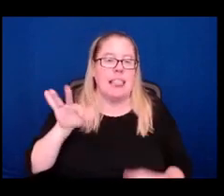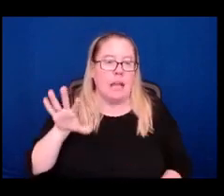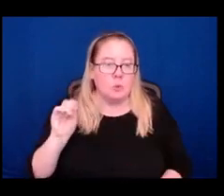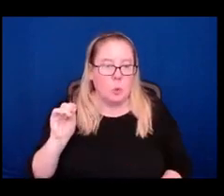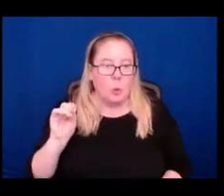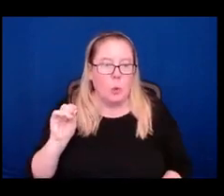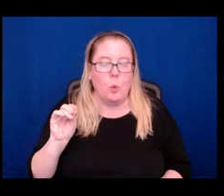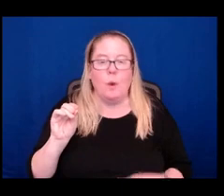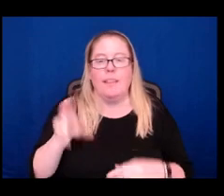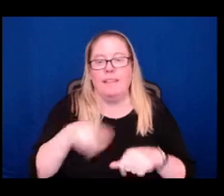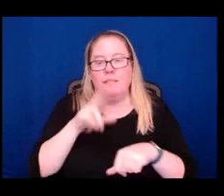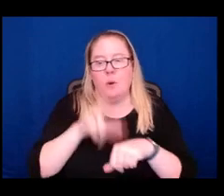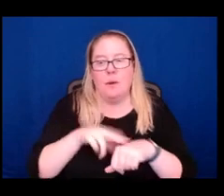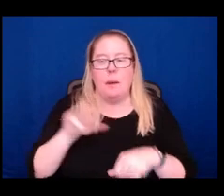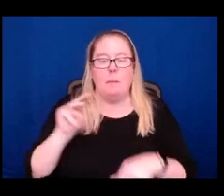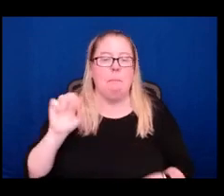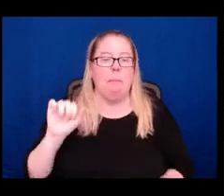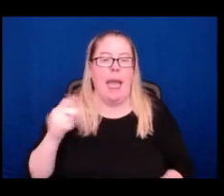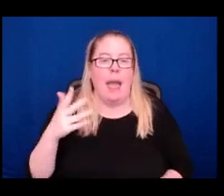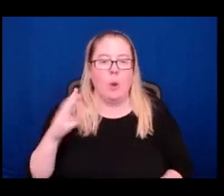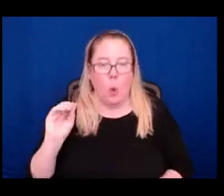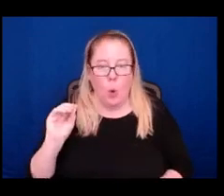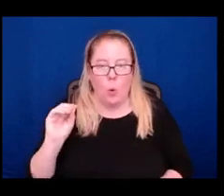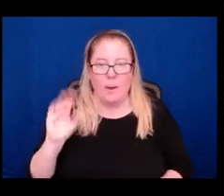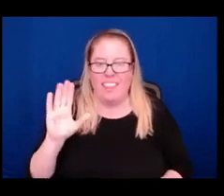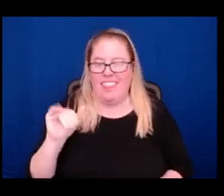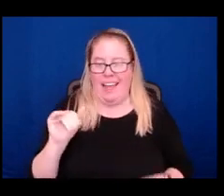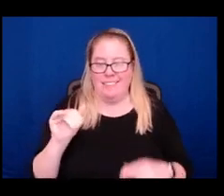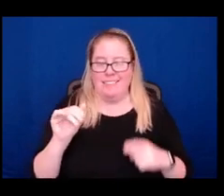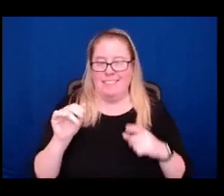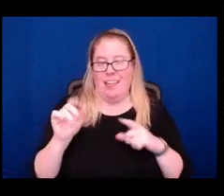mango, which is the star. But we have to have our noodle